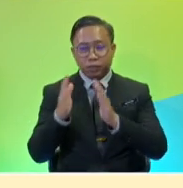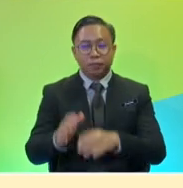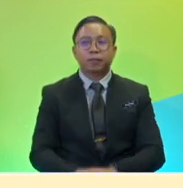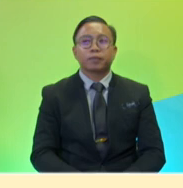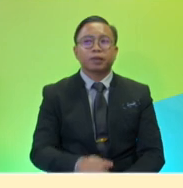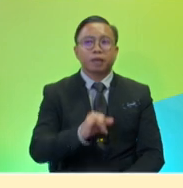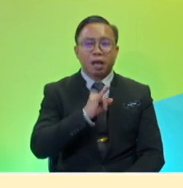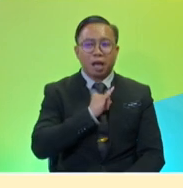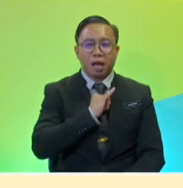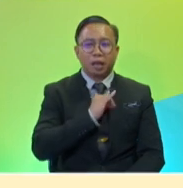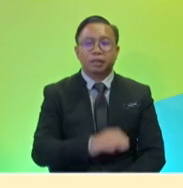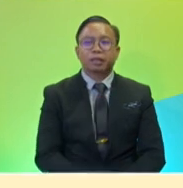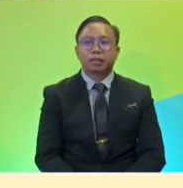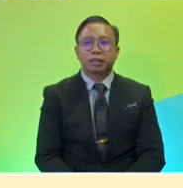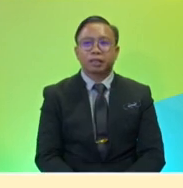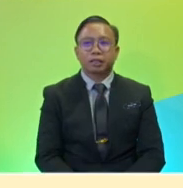I. Yes. Okay.